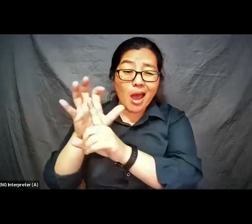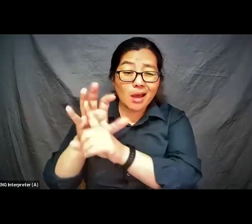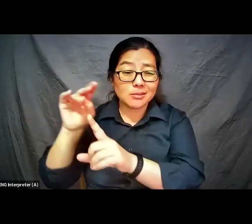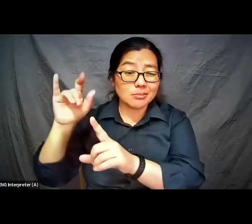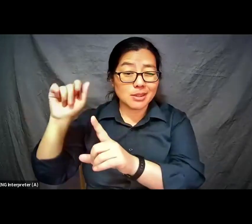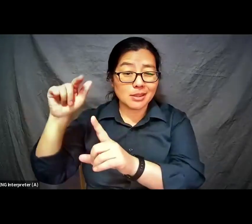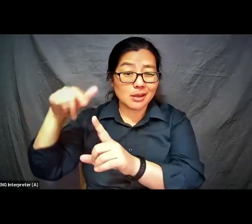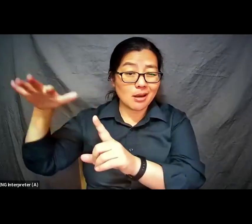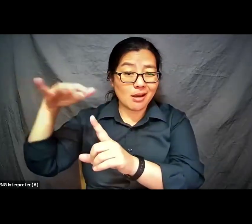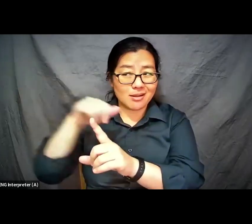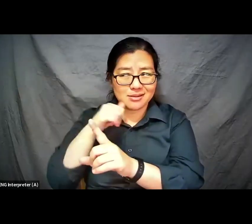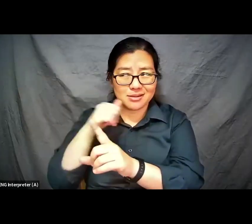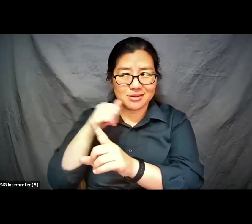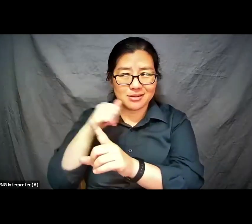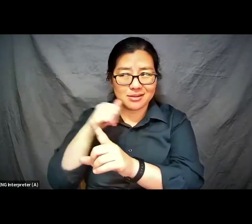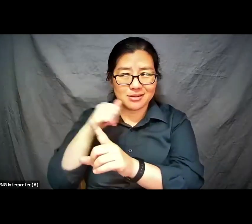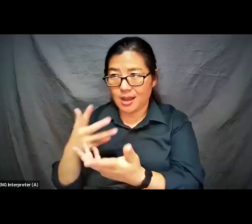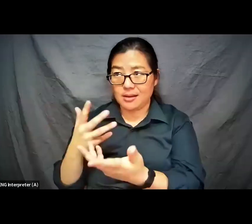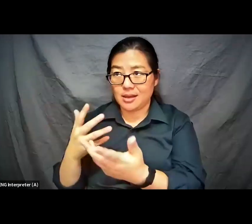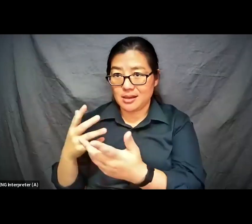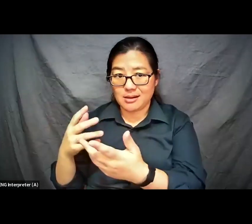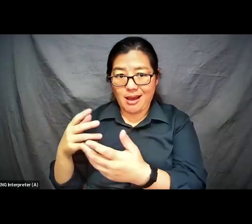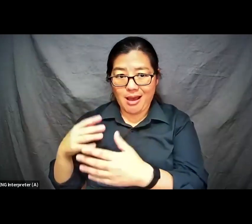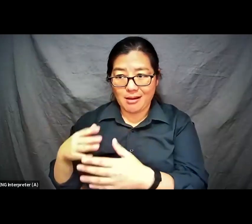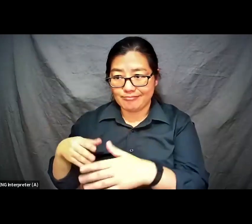and why do we tell our stories?